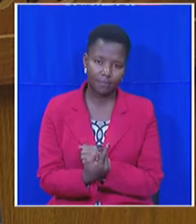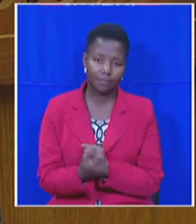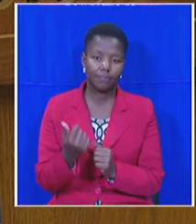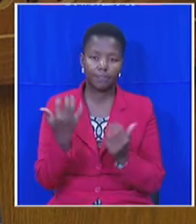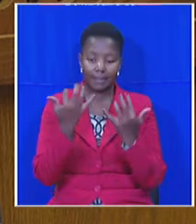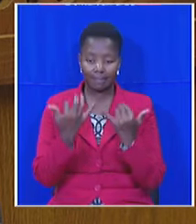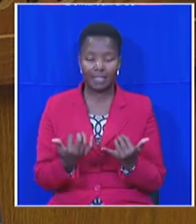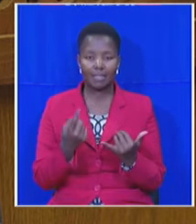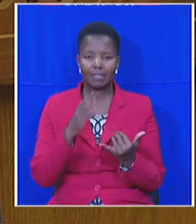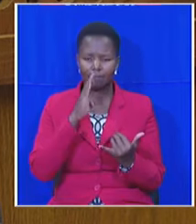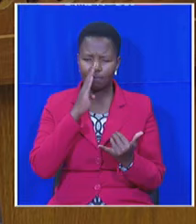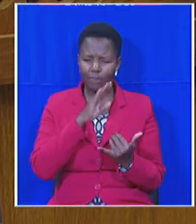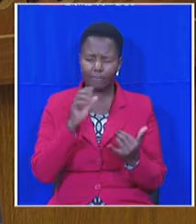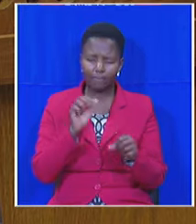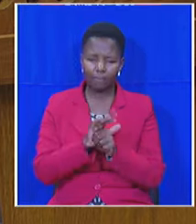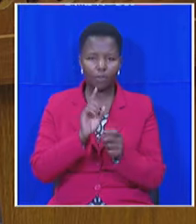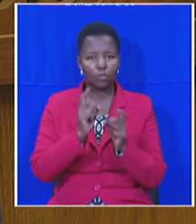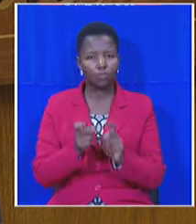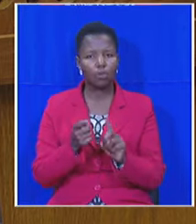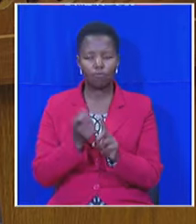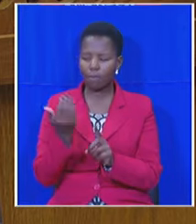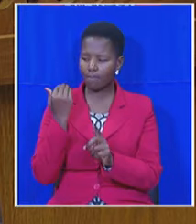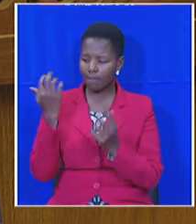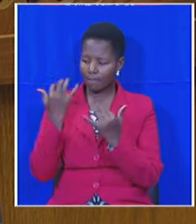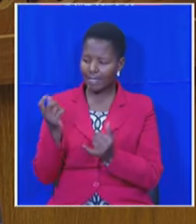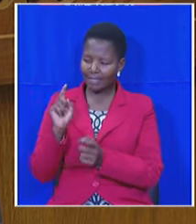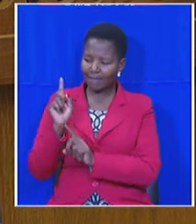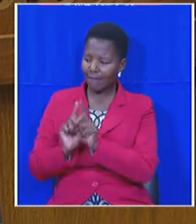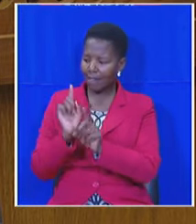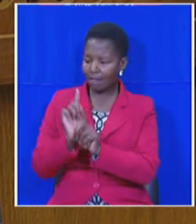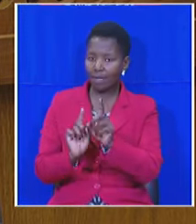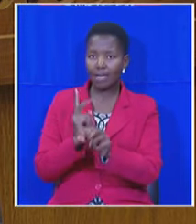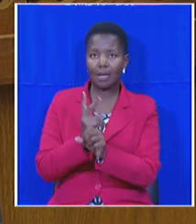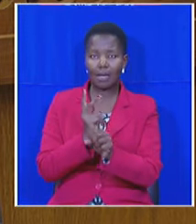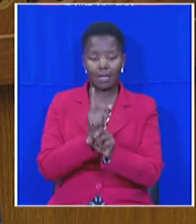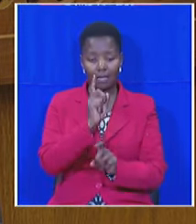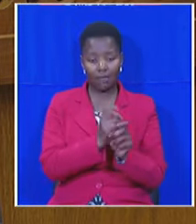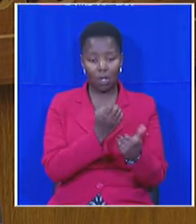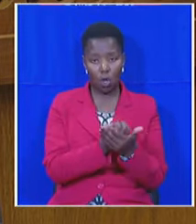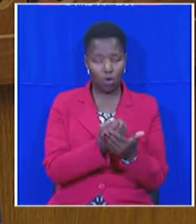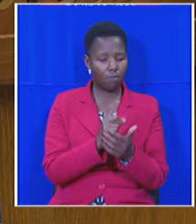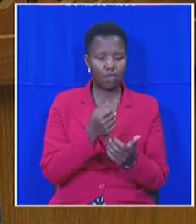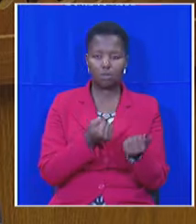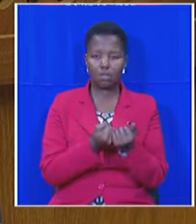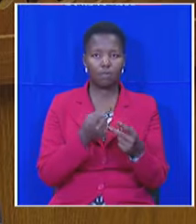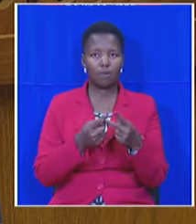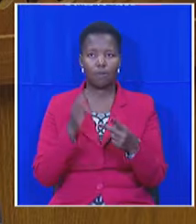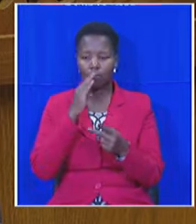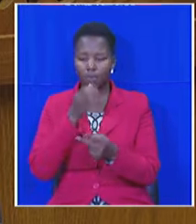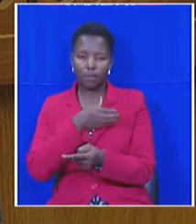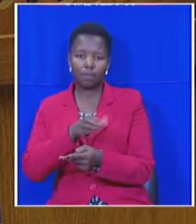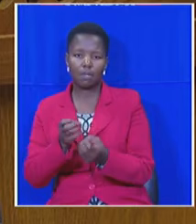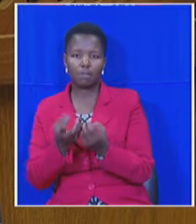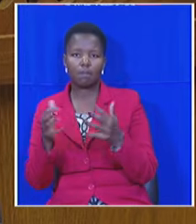shows no fundamental changes from the previous failed budgets. We cannot support a budget which fails the economy, a budget which does not support empowerment of the broader